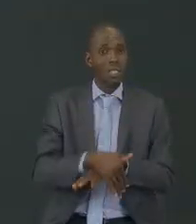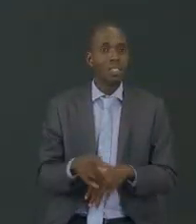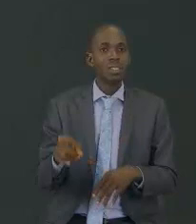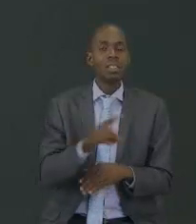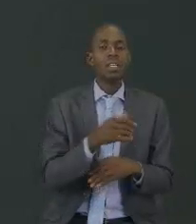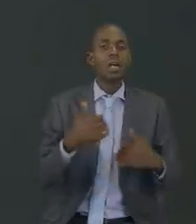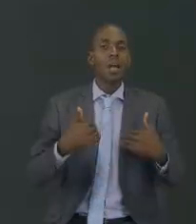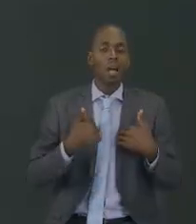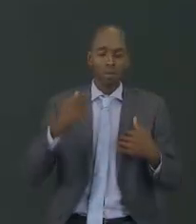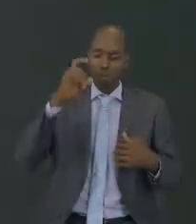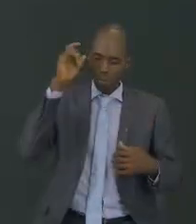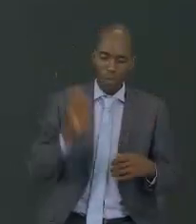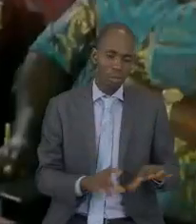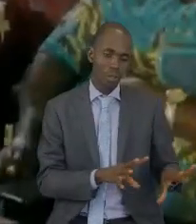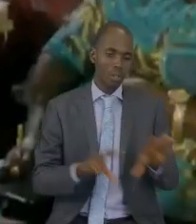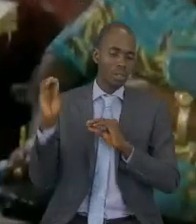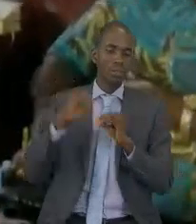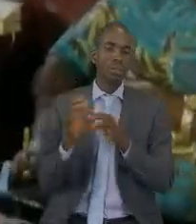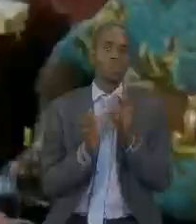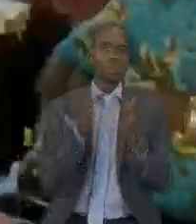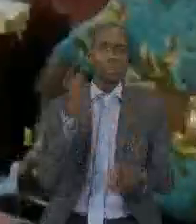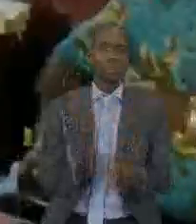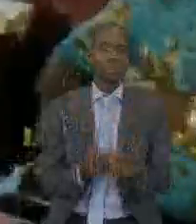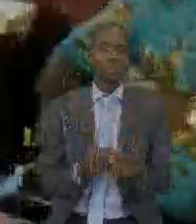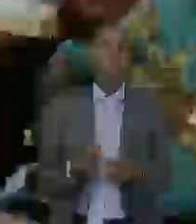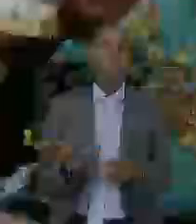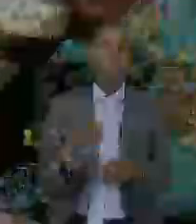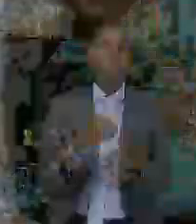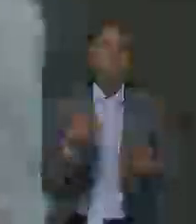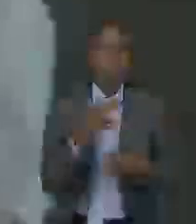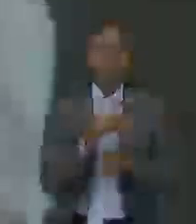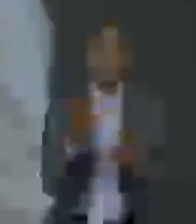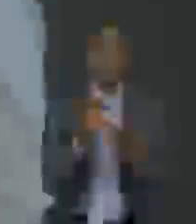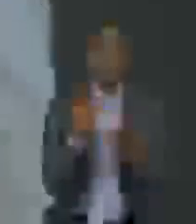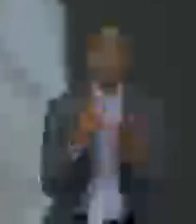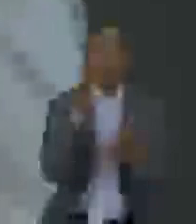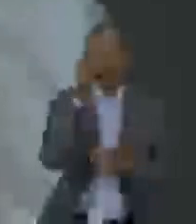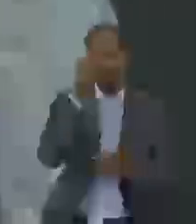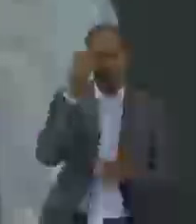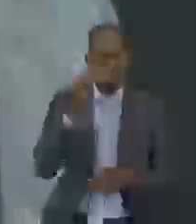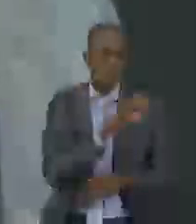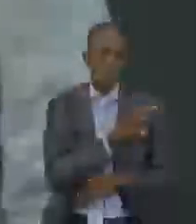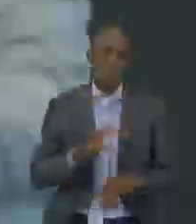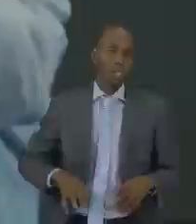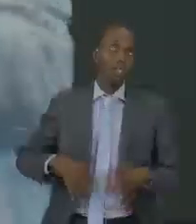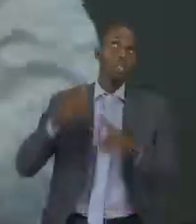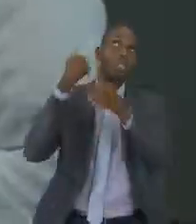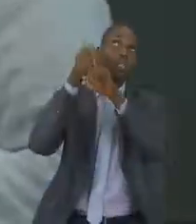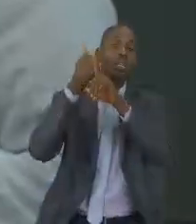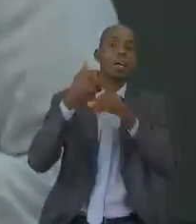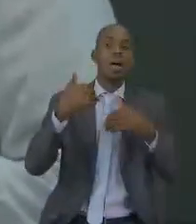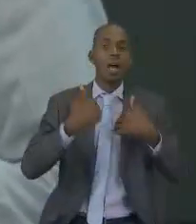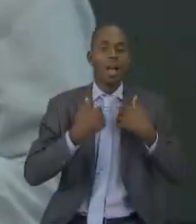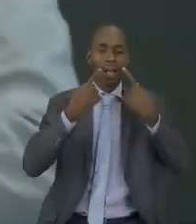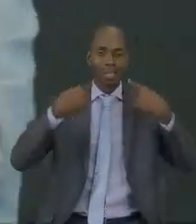have to leave. They have no choice, because Christ himself has pronounced